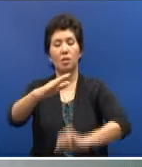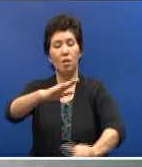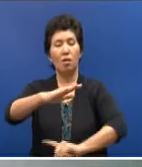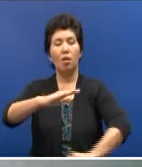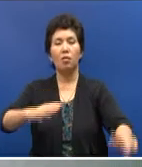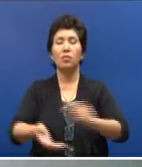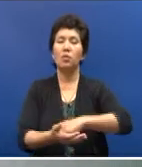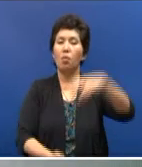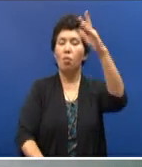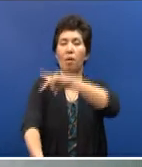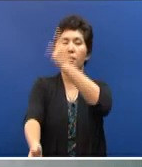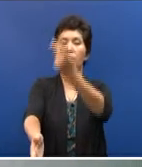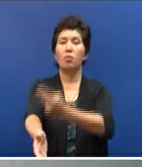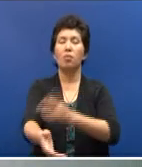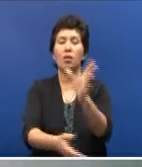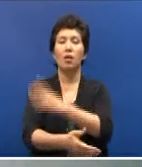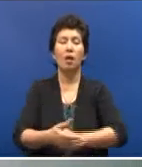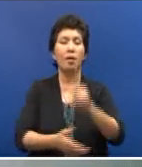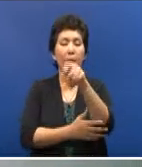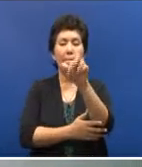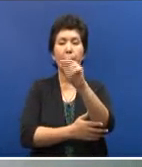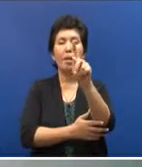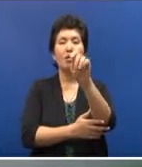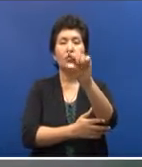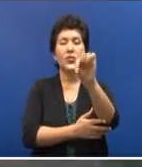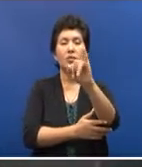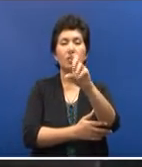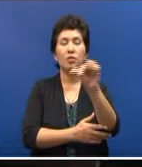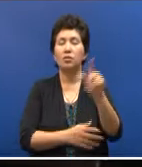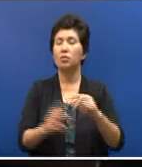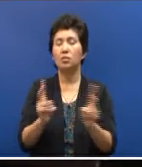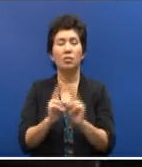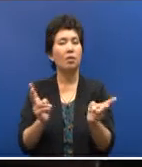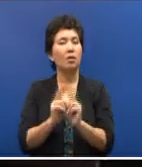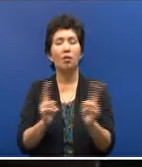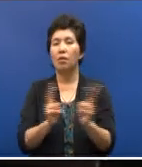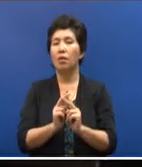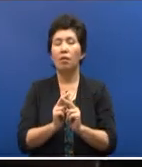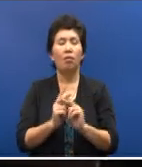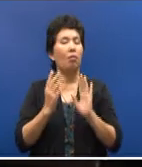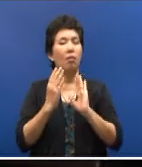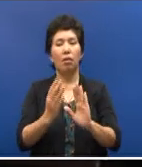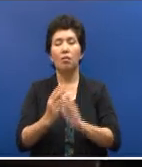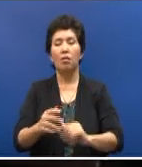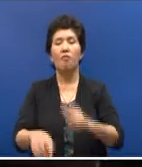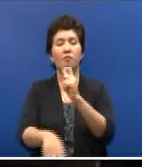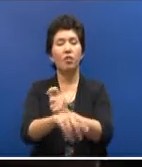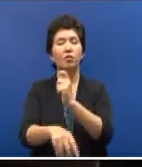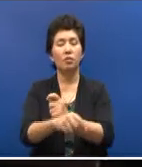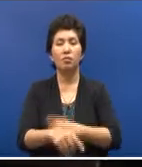their wealth, power, and also prestige. Okay, so this is very contrary to